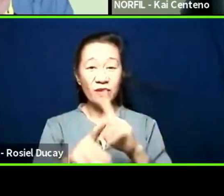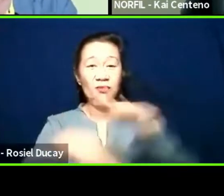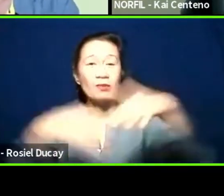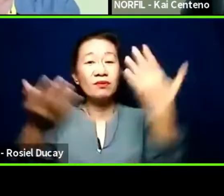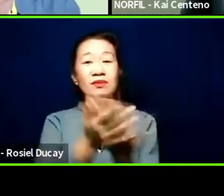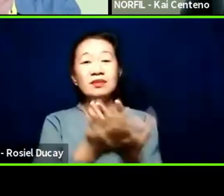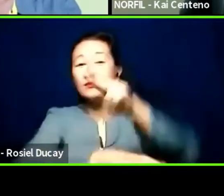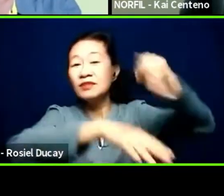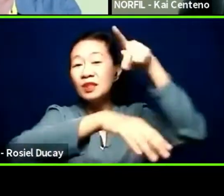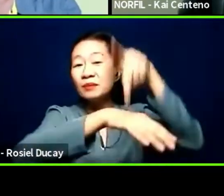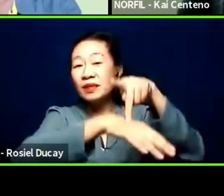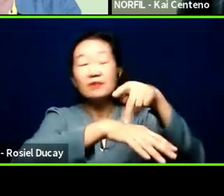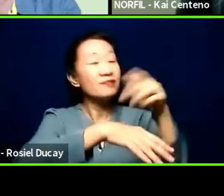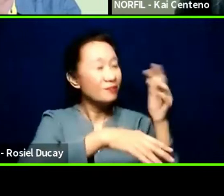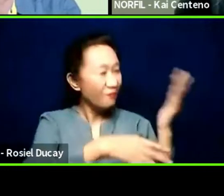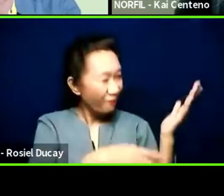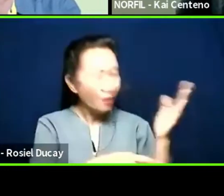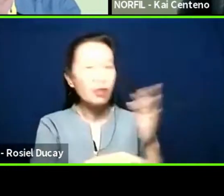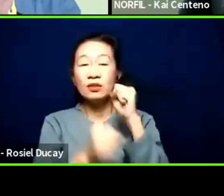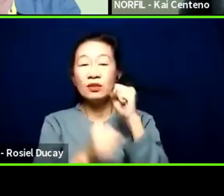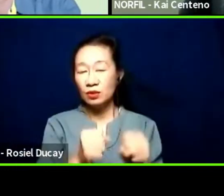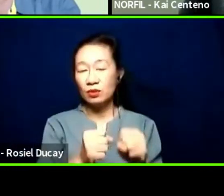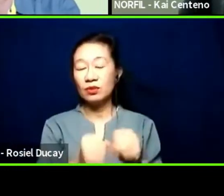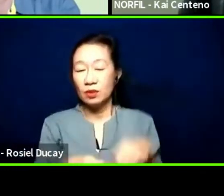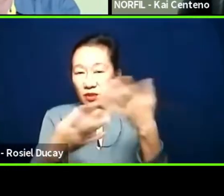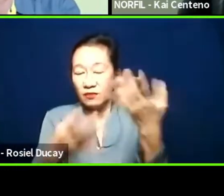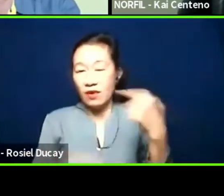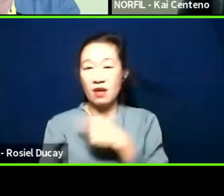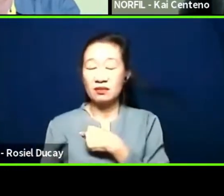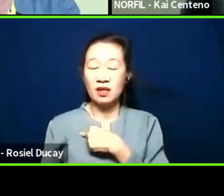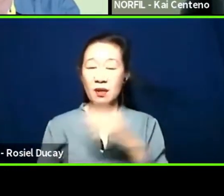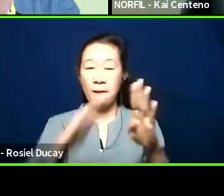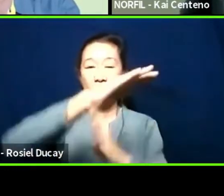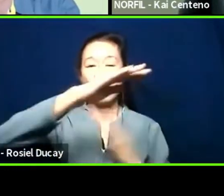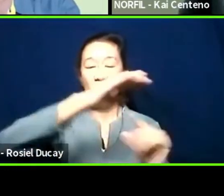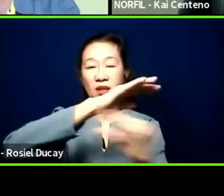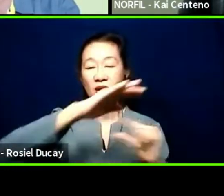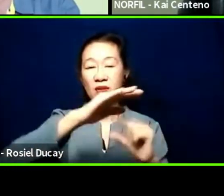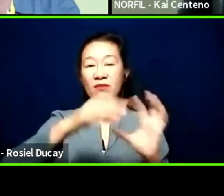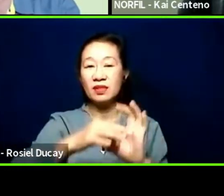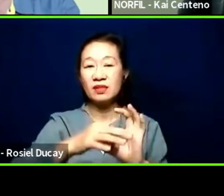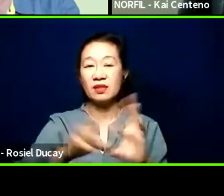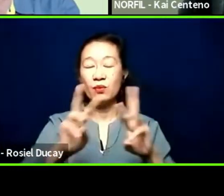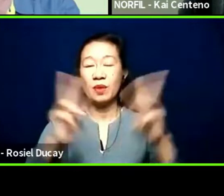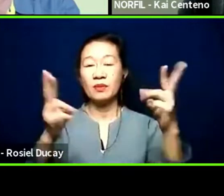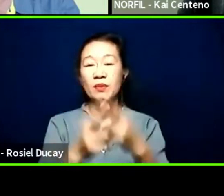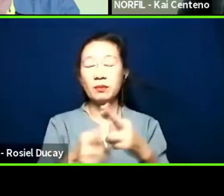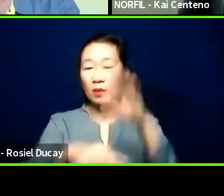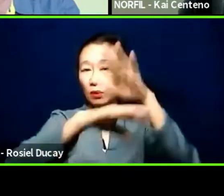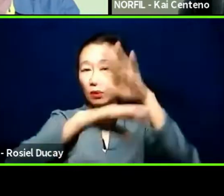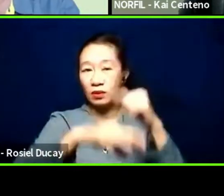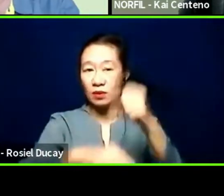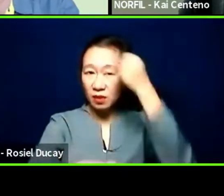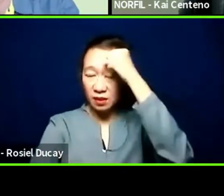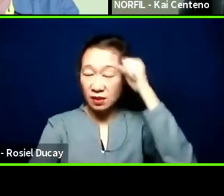the Philippines. Ayan, so to further give us the background and rationale of this webinar, I'm calling